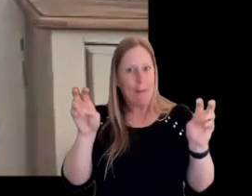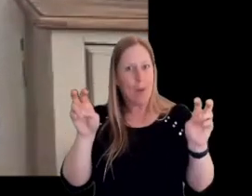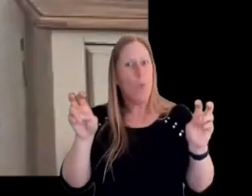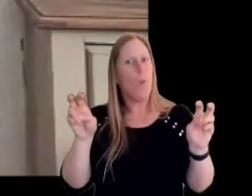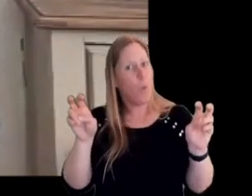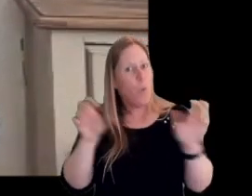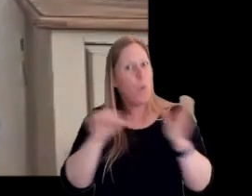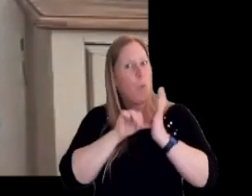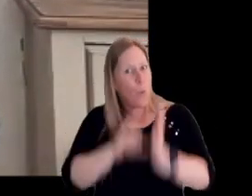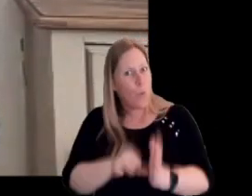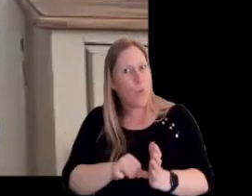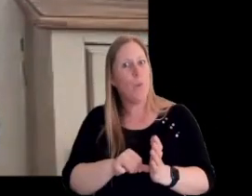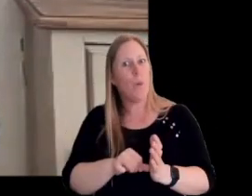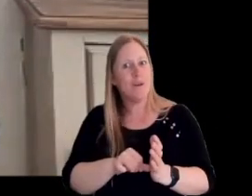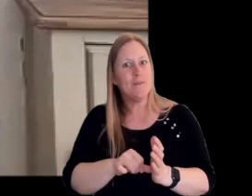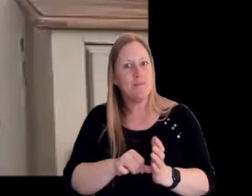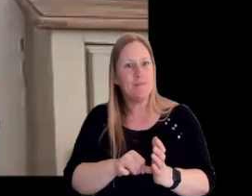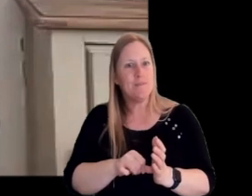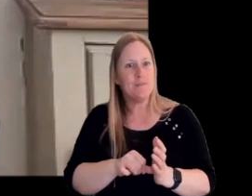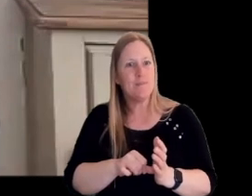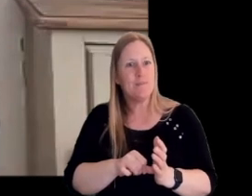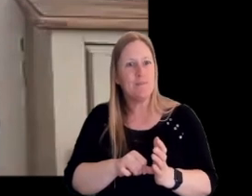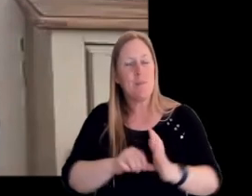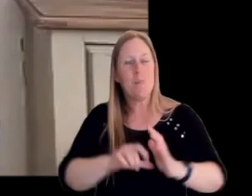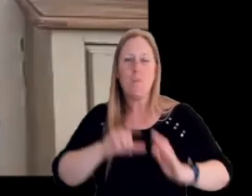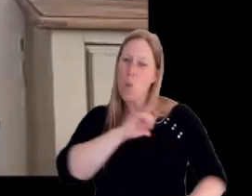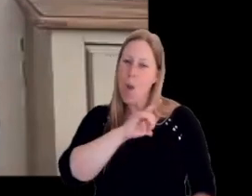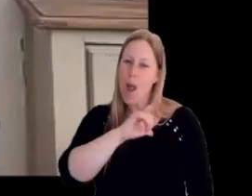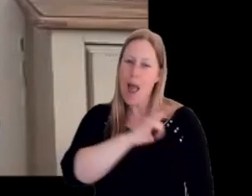way, because I